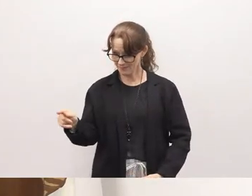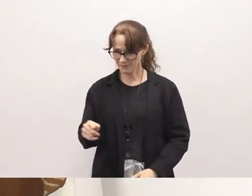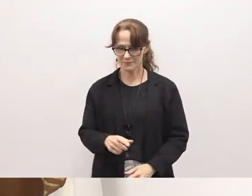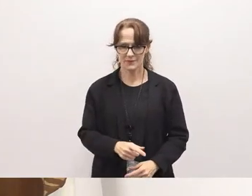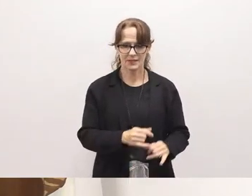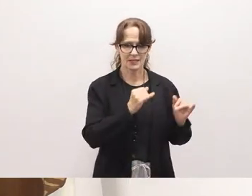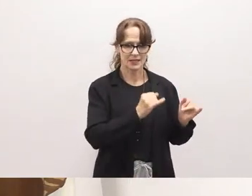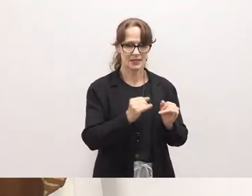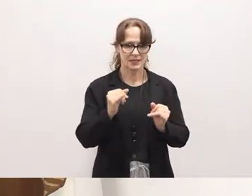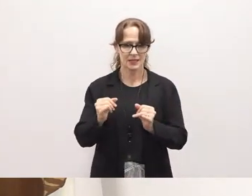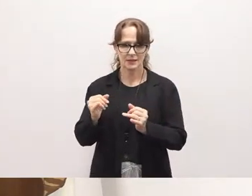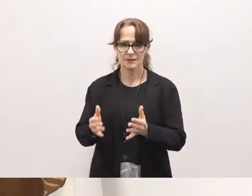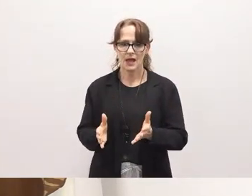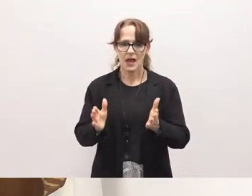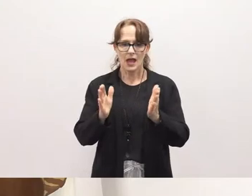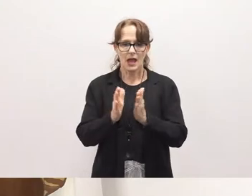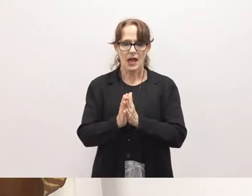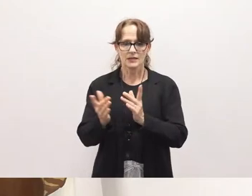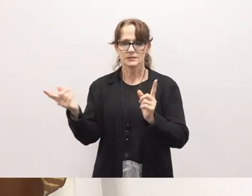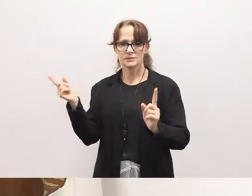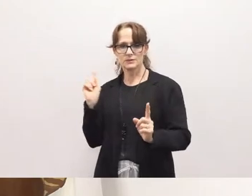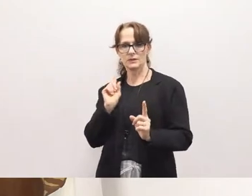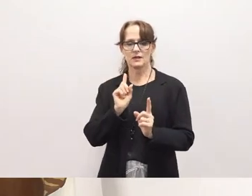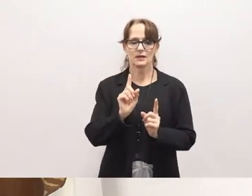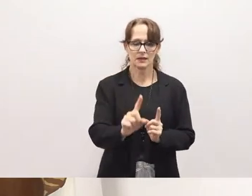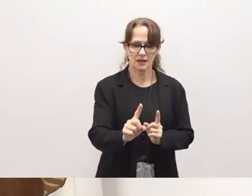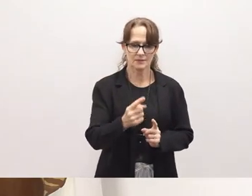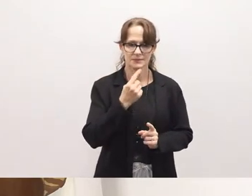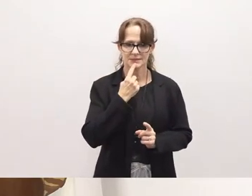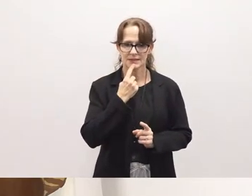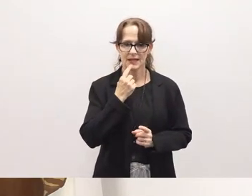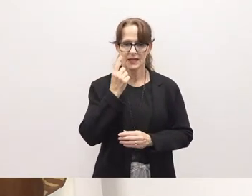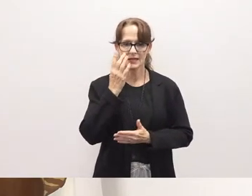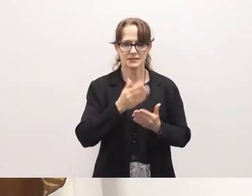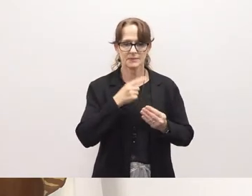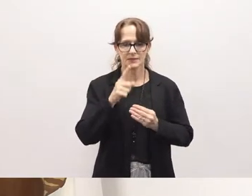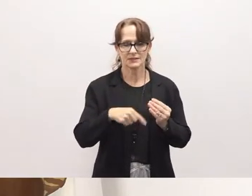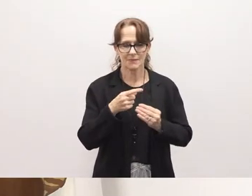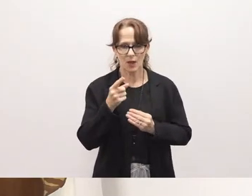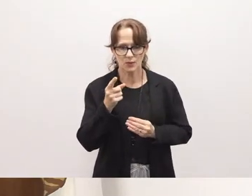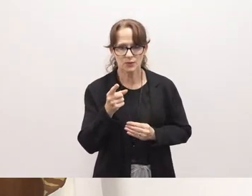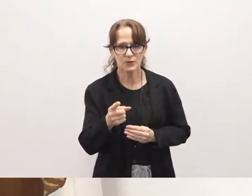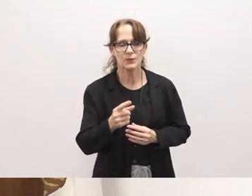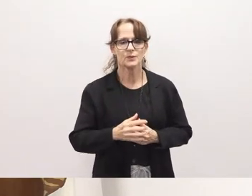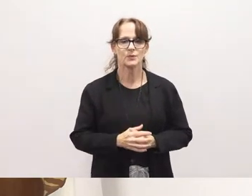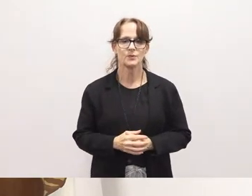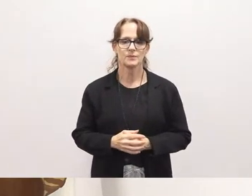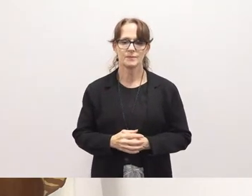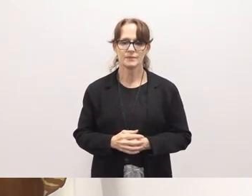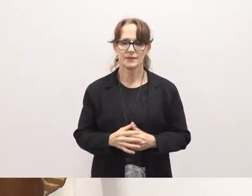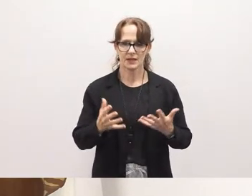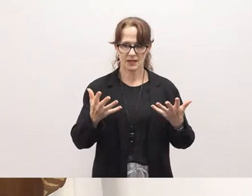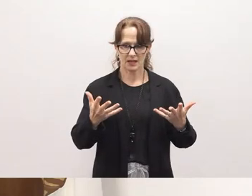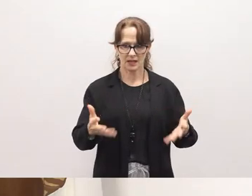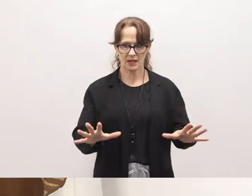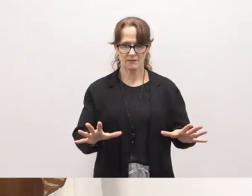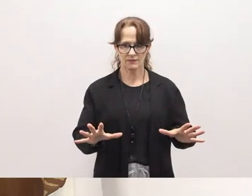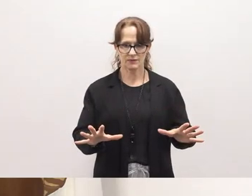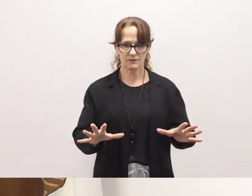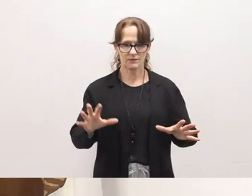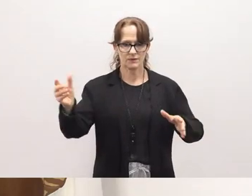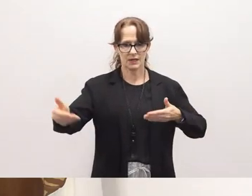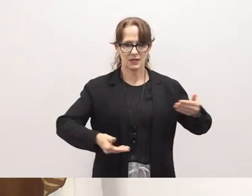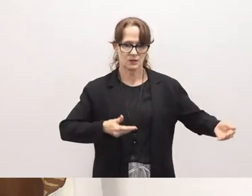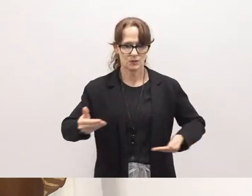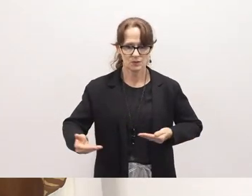one, we're going to ask you to come to the podium. We're going to say some things about you. And after we're